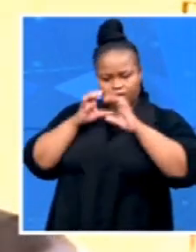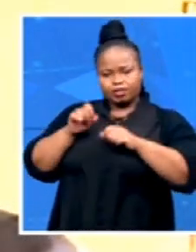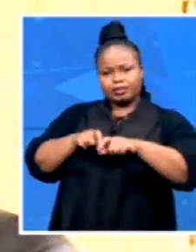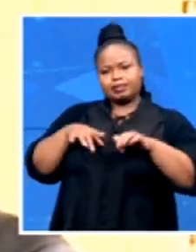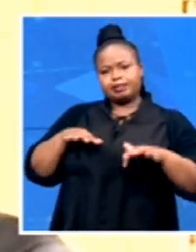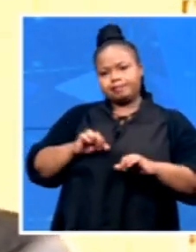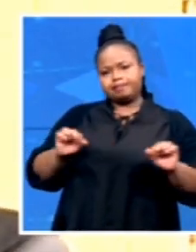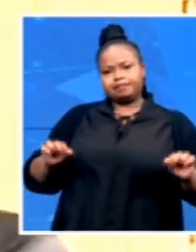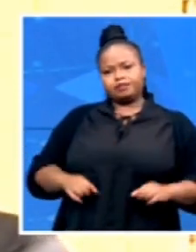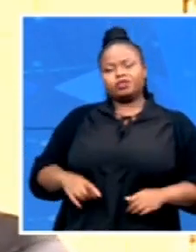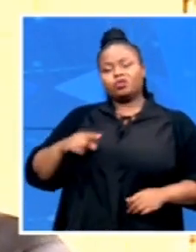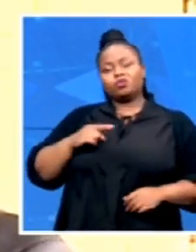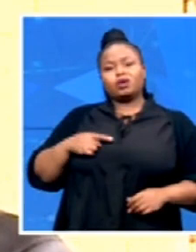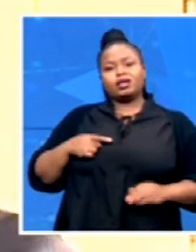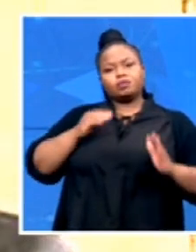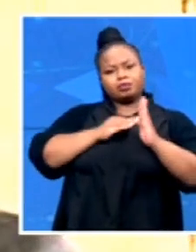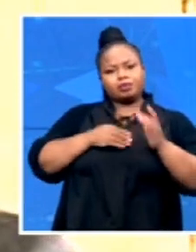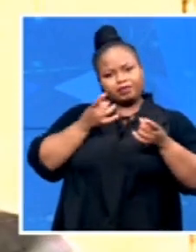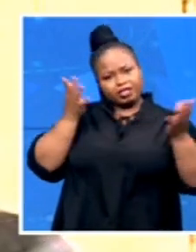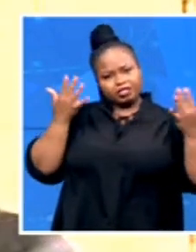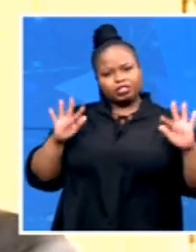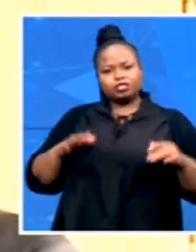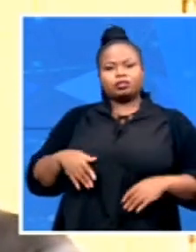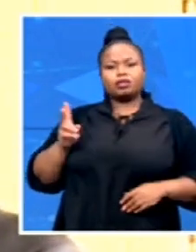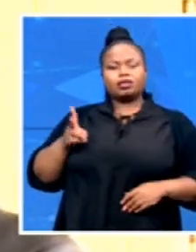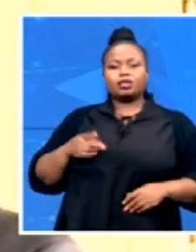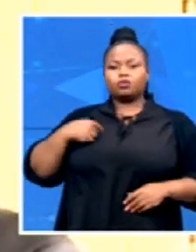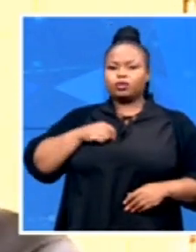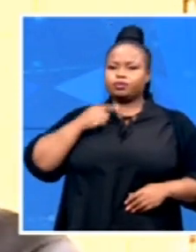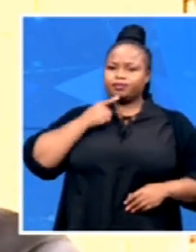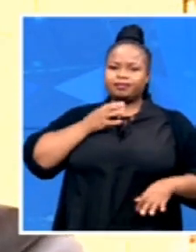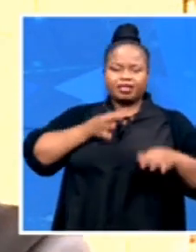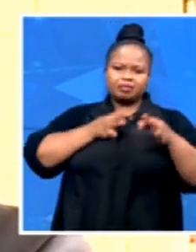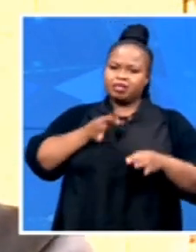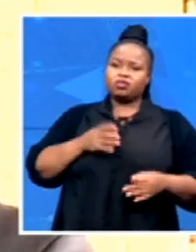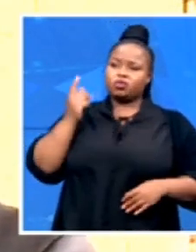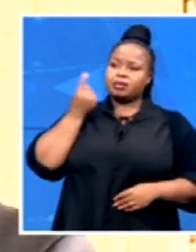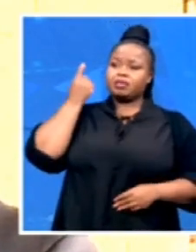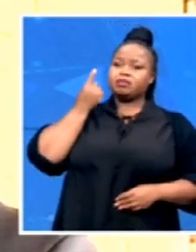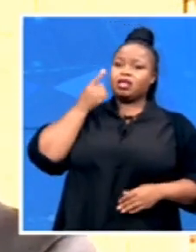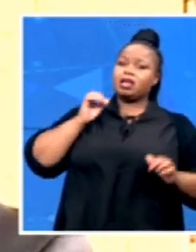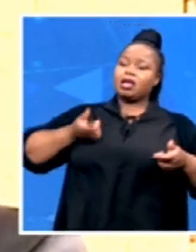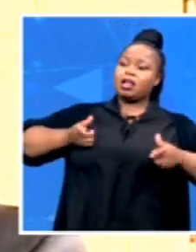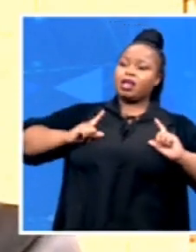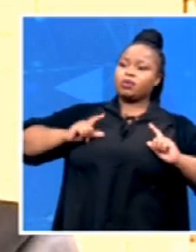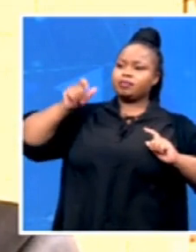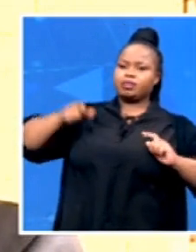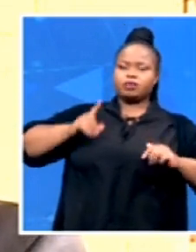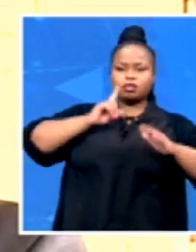want to reiterate that call that there shall be no principal who will allow anyone to enter our schools during